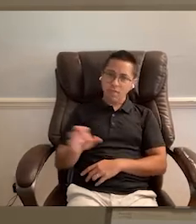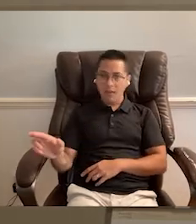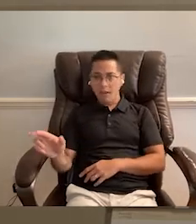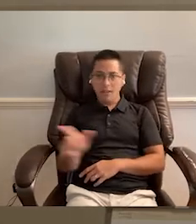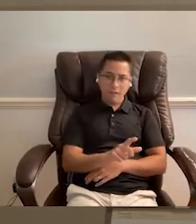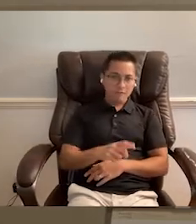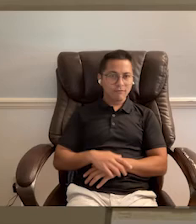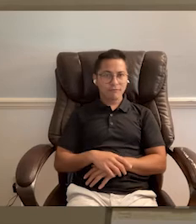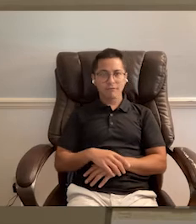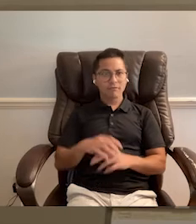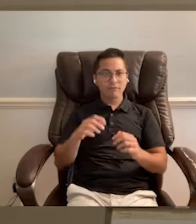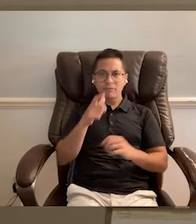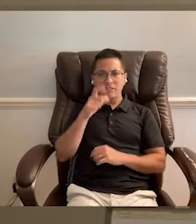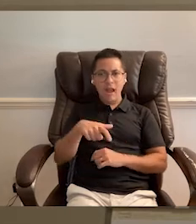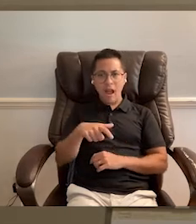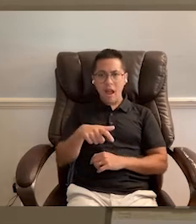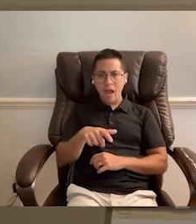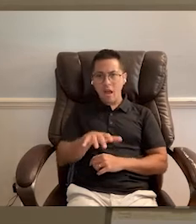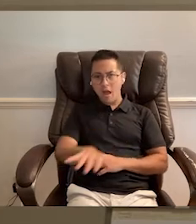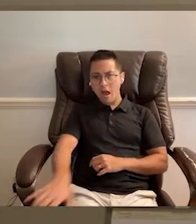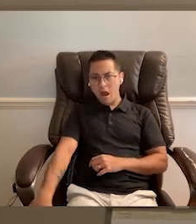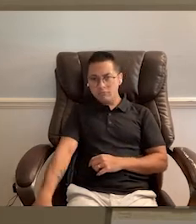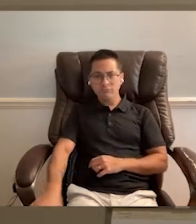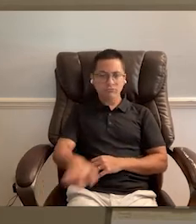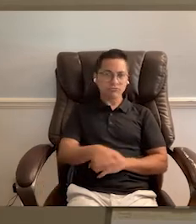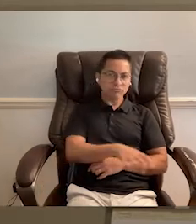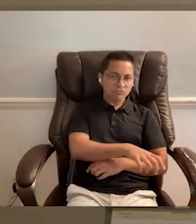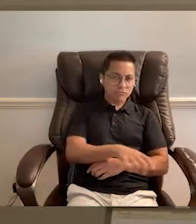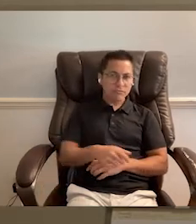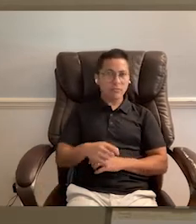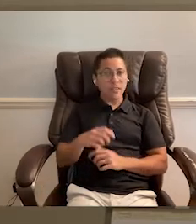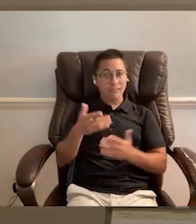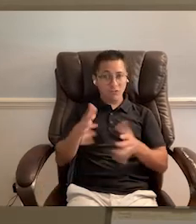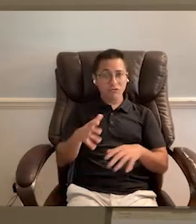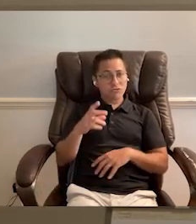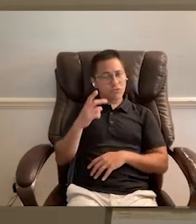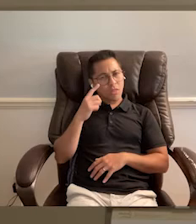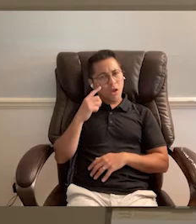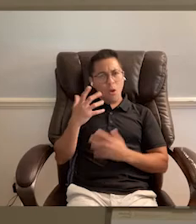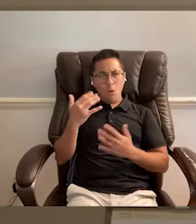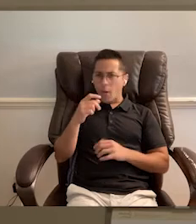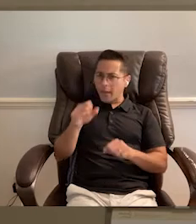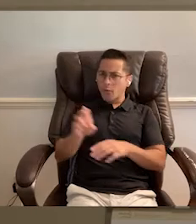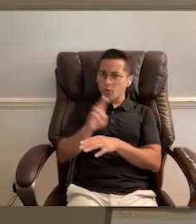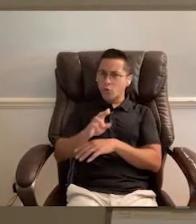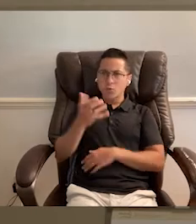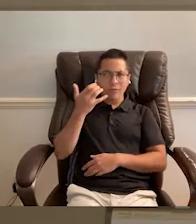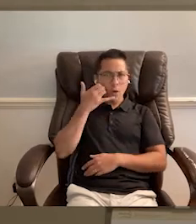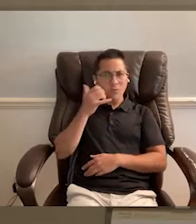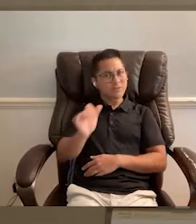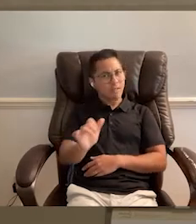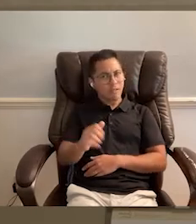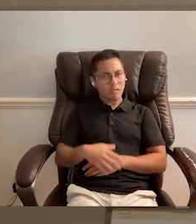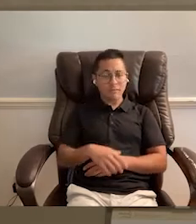testing. Here it's on the head, so you can move the head, and your head will move the wheelchair, or in your arm. You can just put a harness